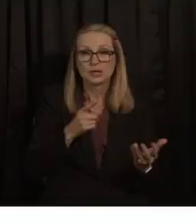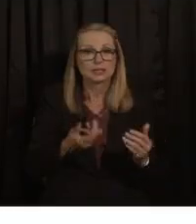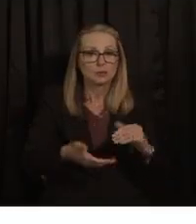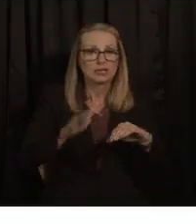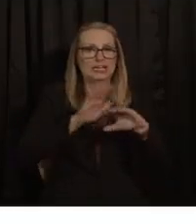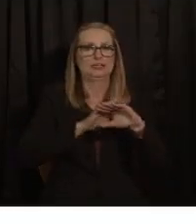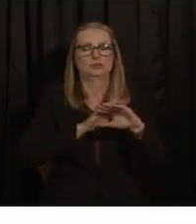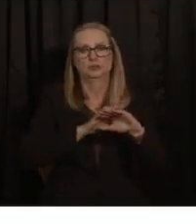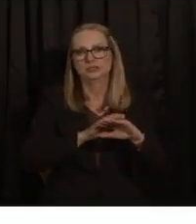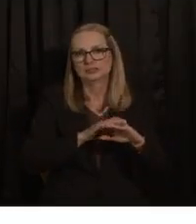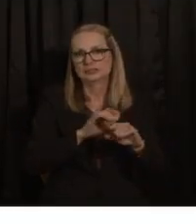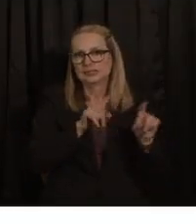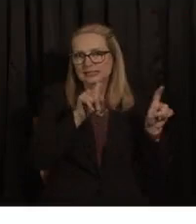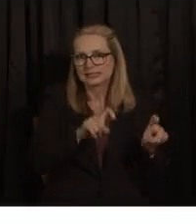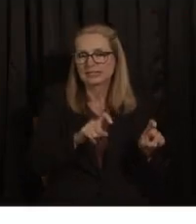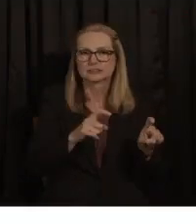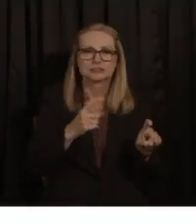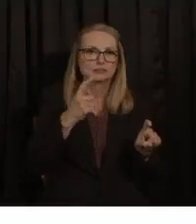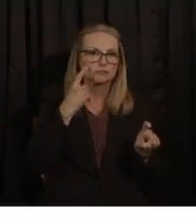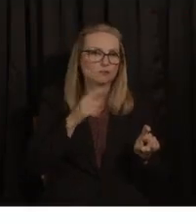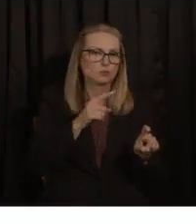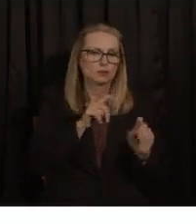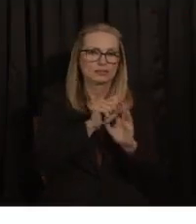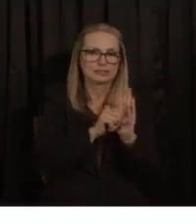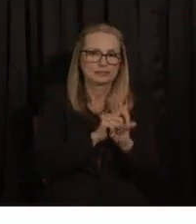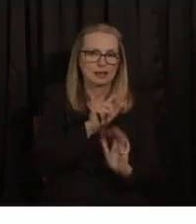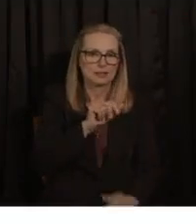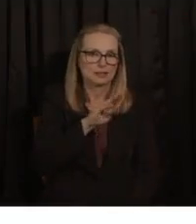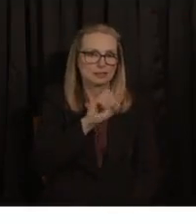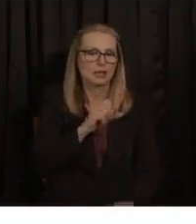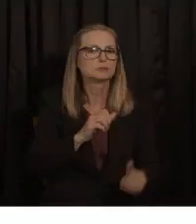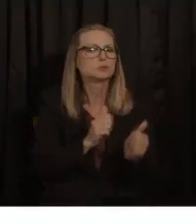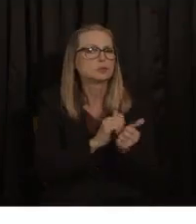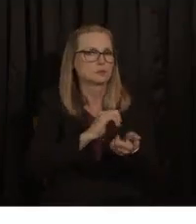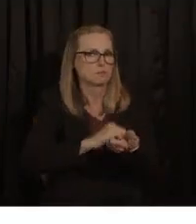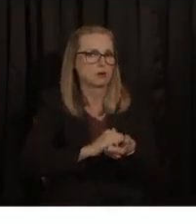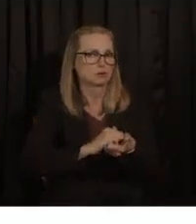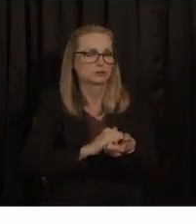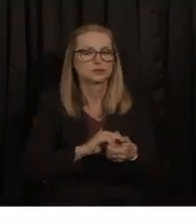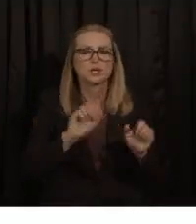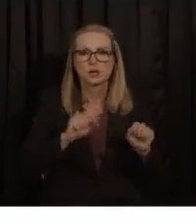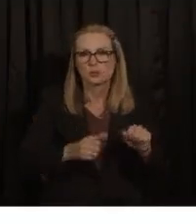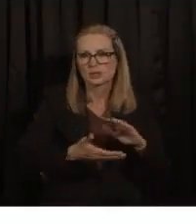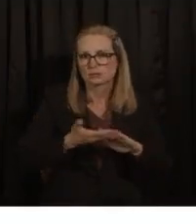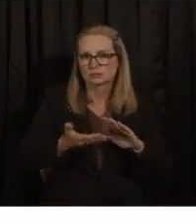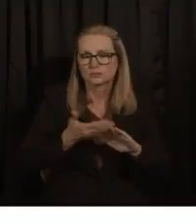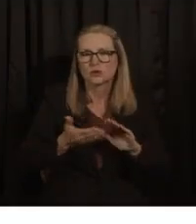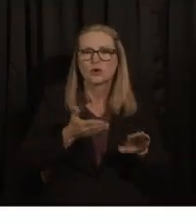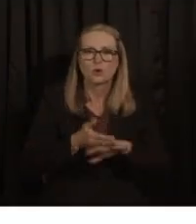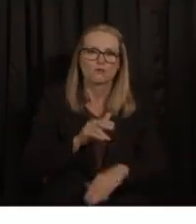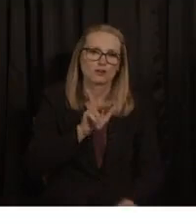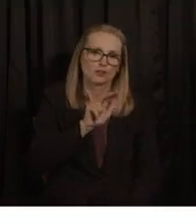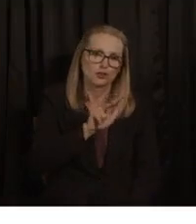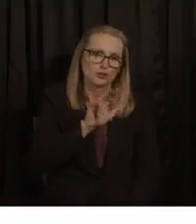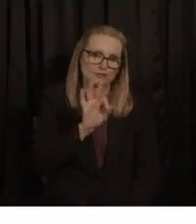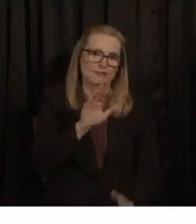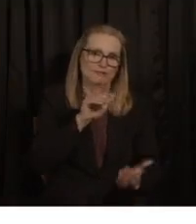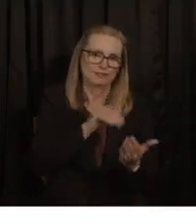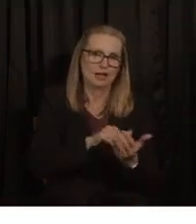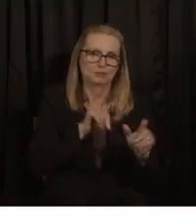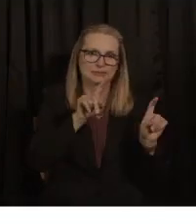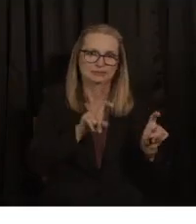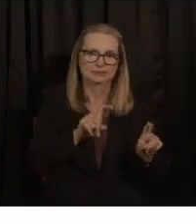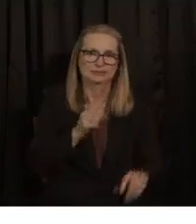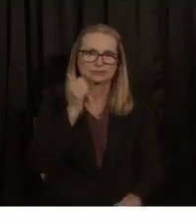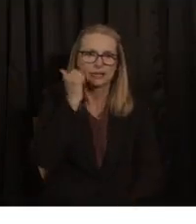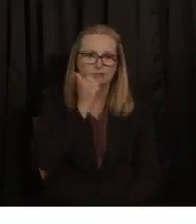as well as our commercial testing partners, we can now perform over 39,000 tests per day.